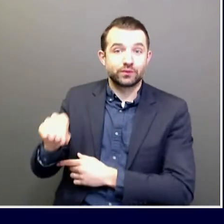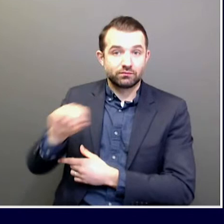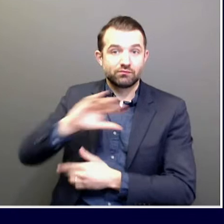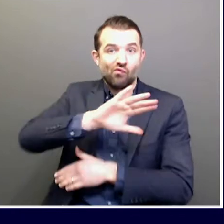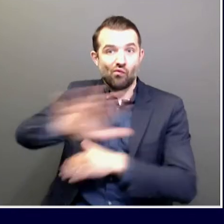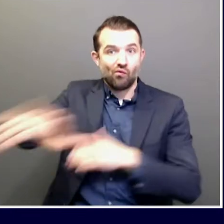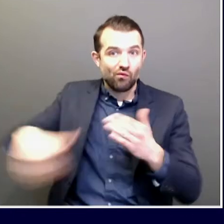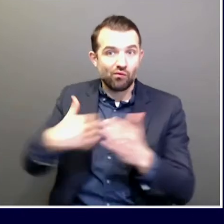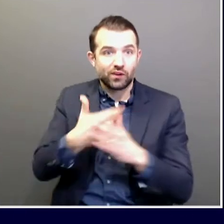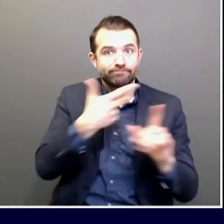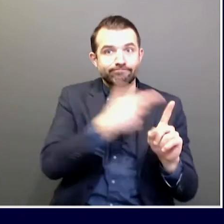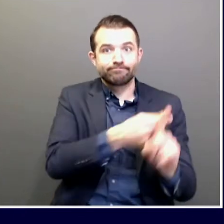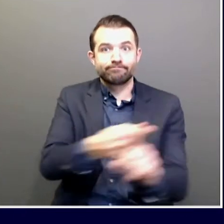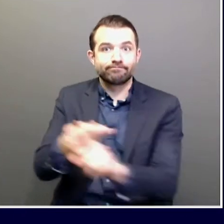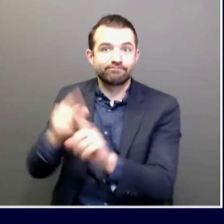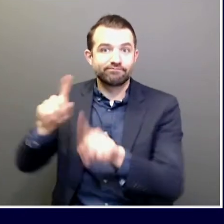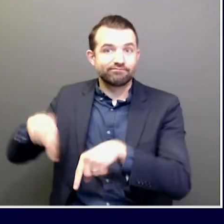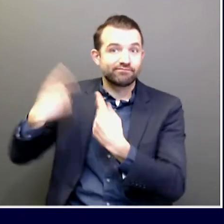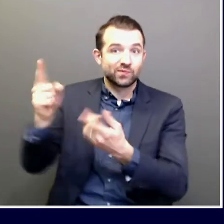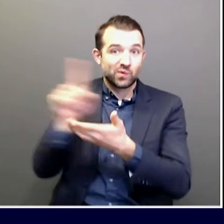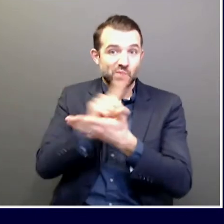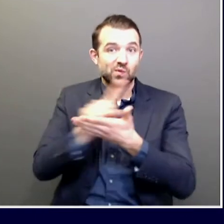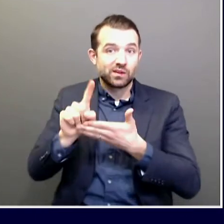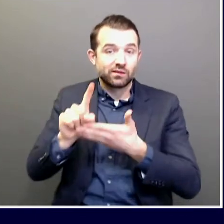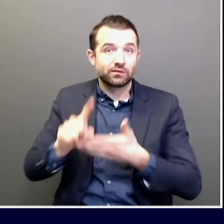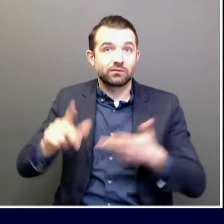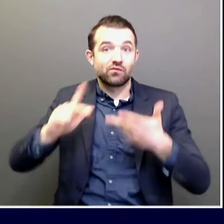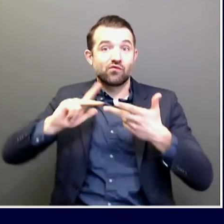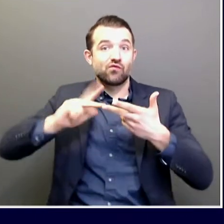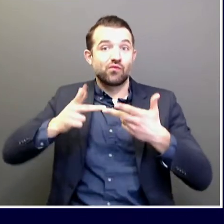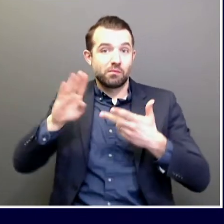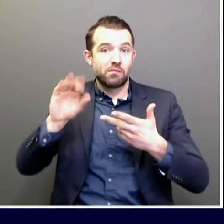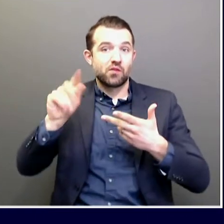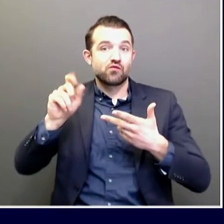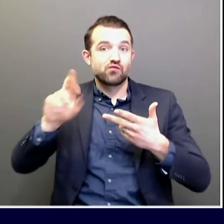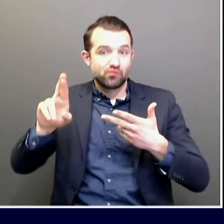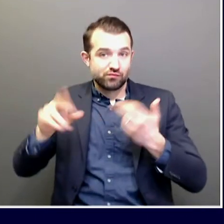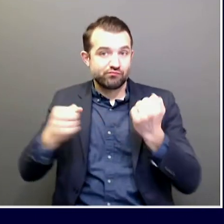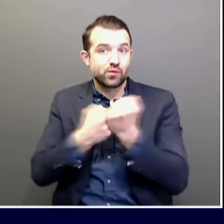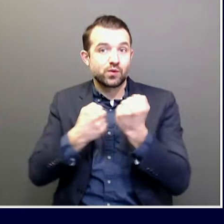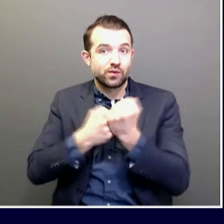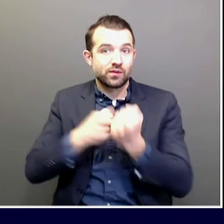we discussed last week, and in particular, zero in again on what they mean for you.